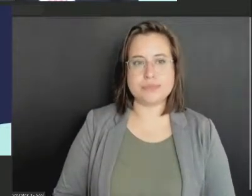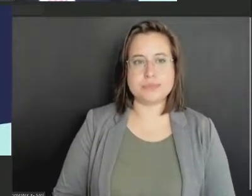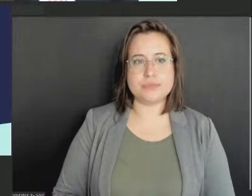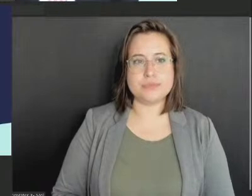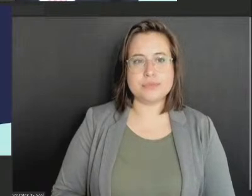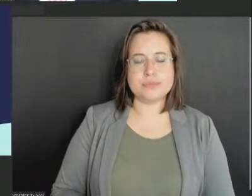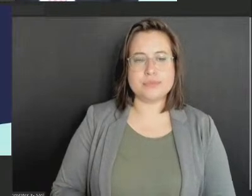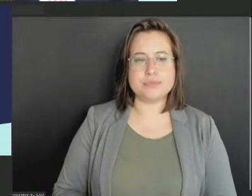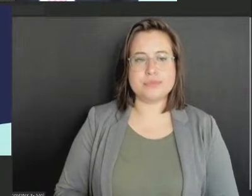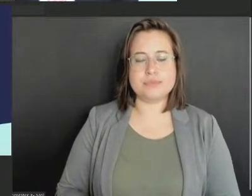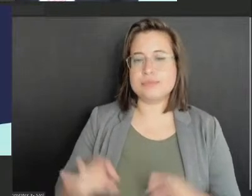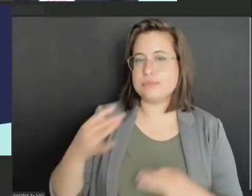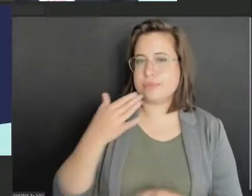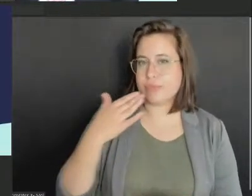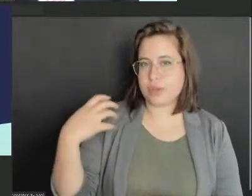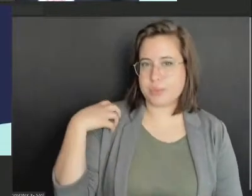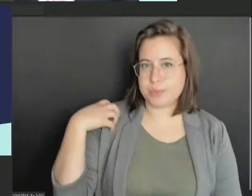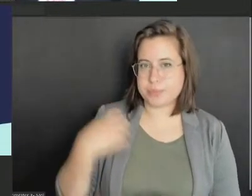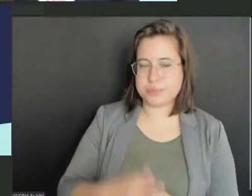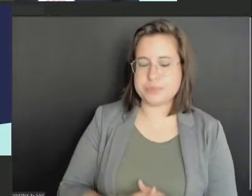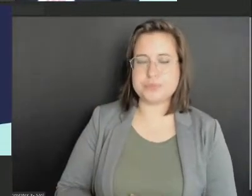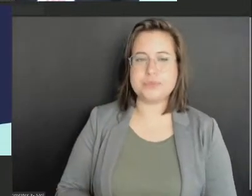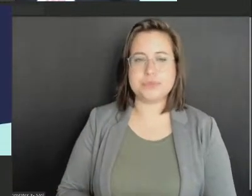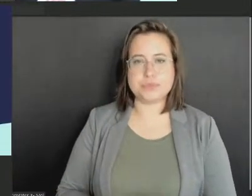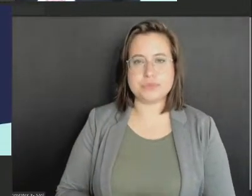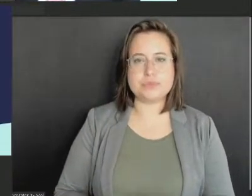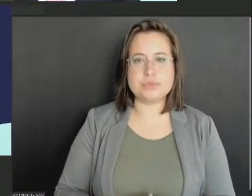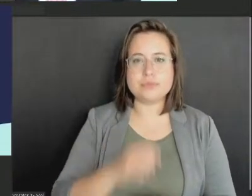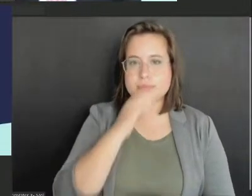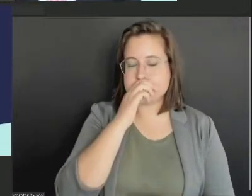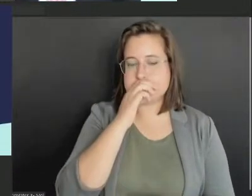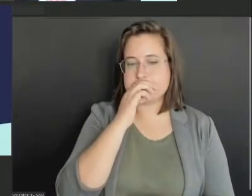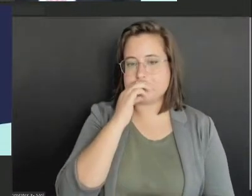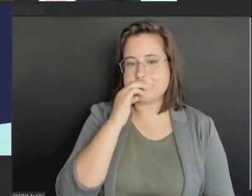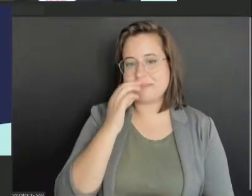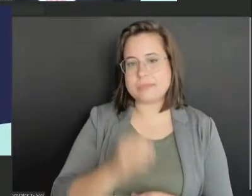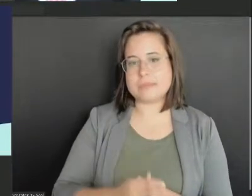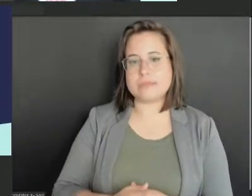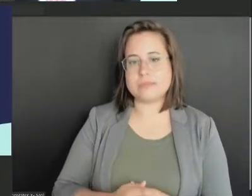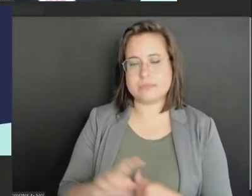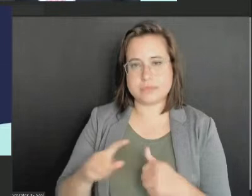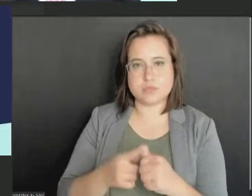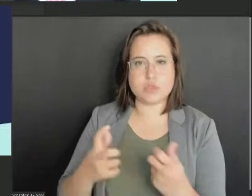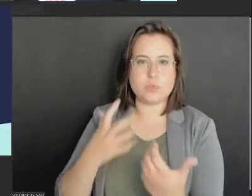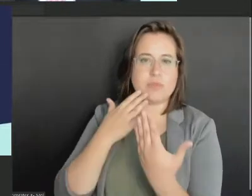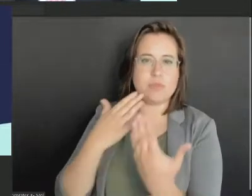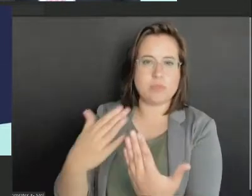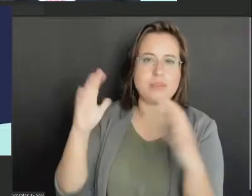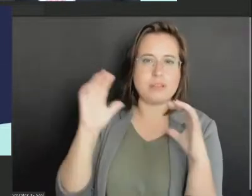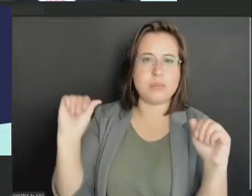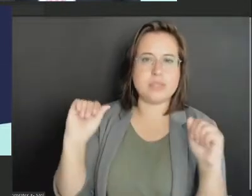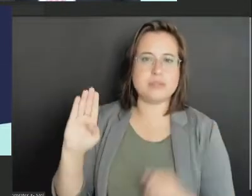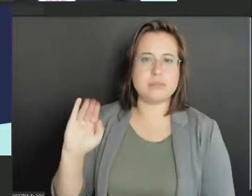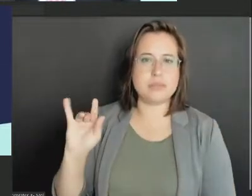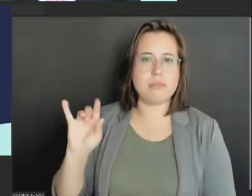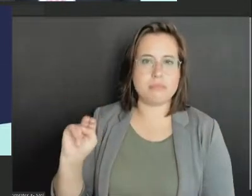Thank you, Dr. Nunez-Smith. I want to first thank President Biden for the much needed and frankly overdue focus